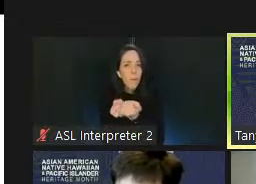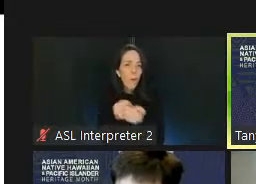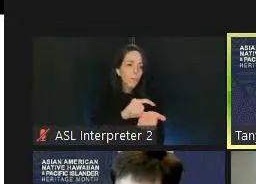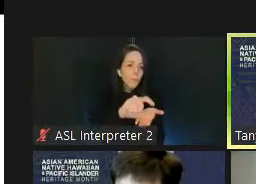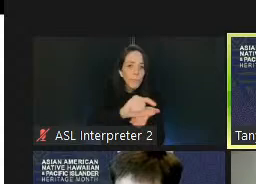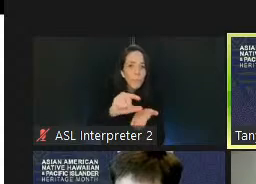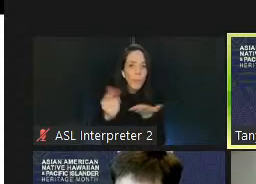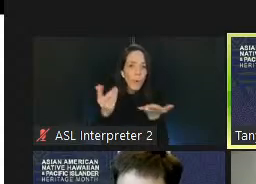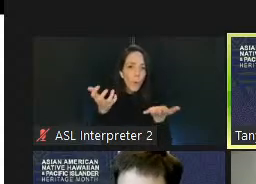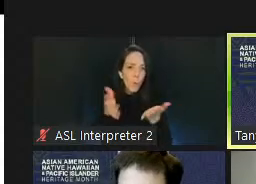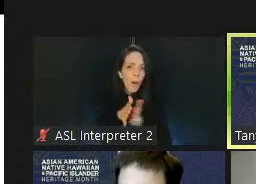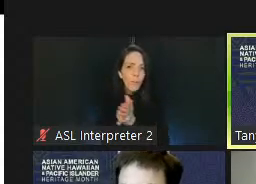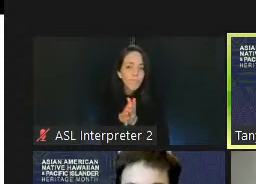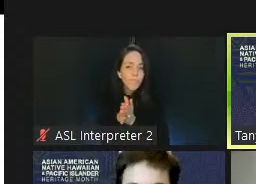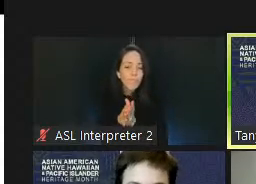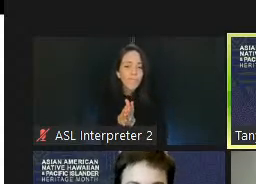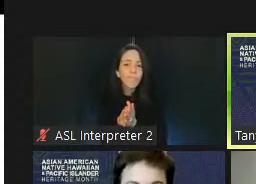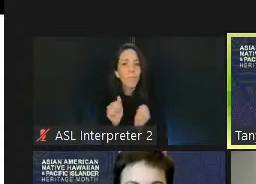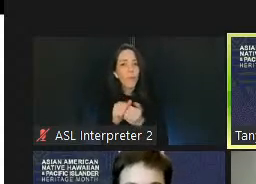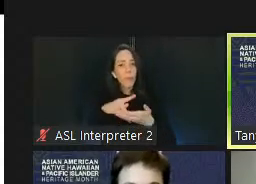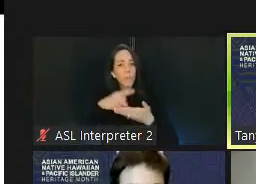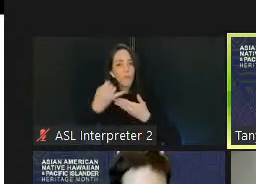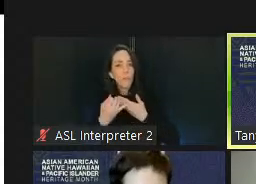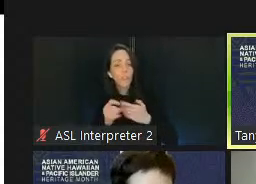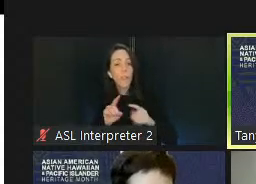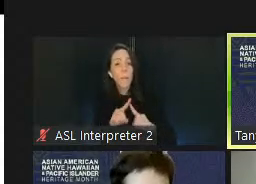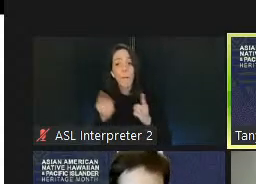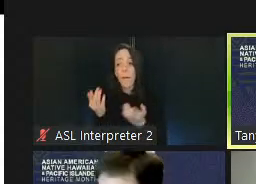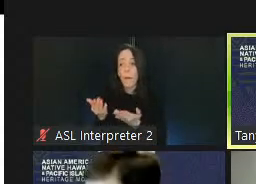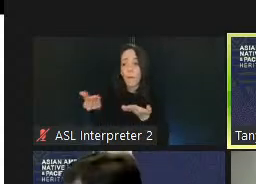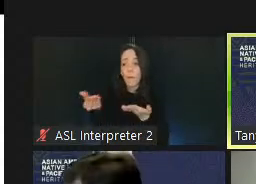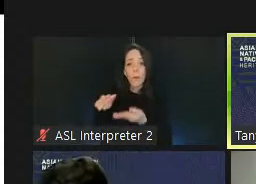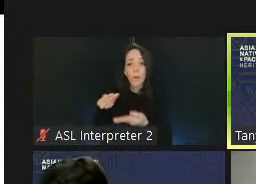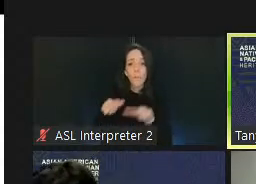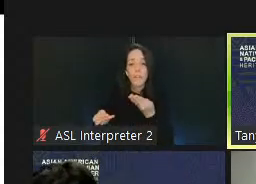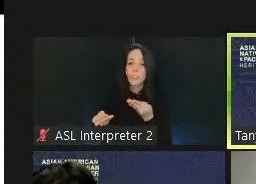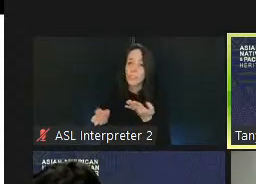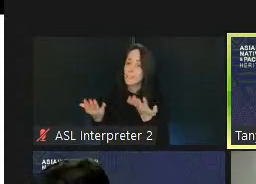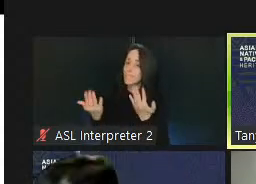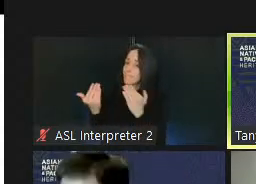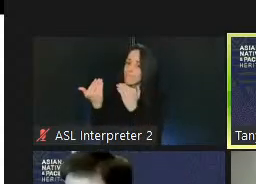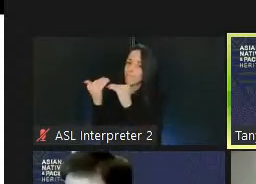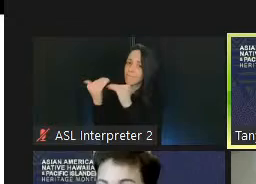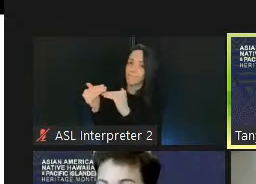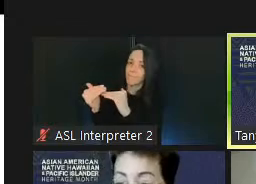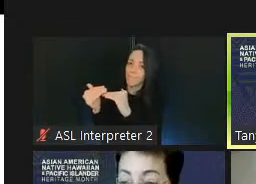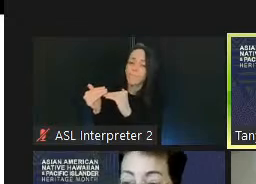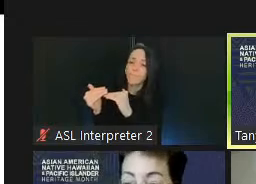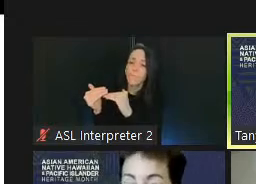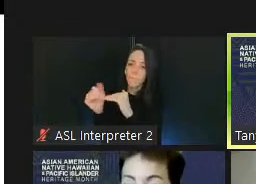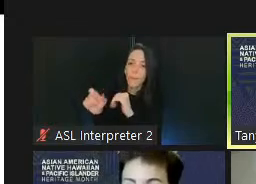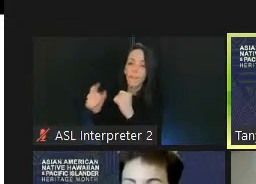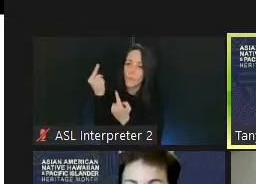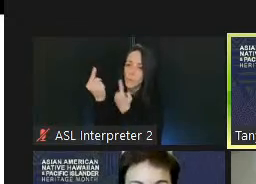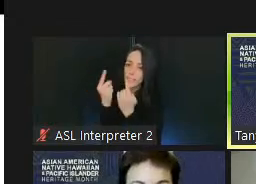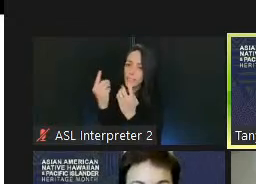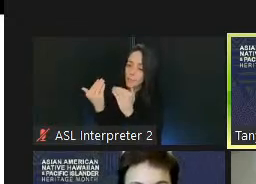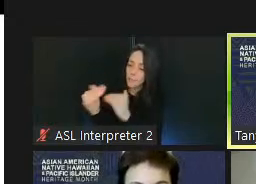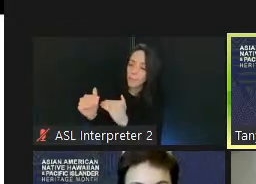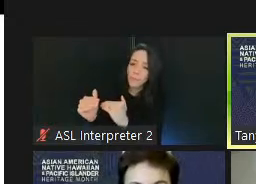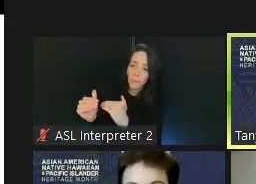with capital projects, the proposed budget takes a minimalist approach given our current financial